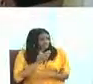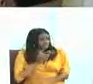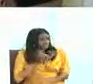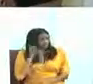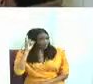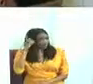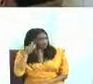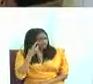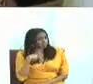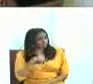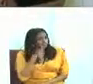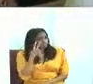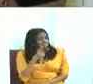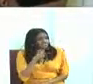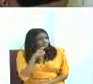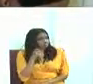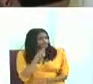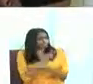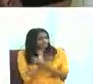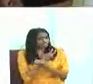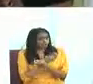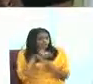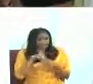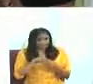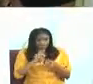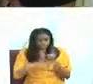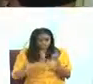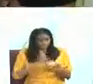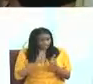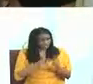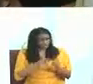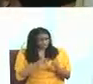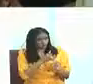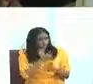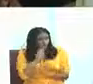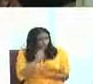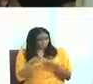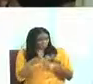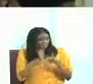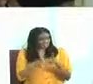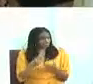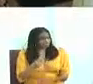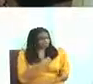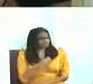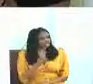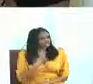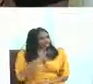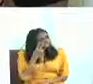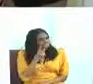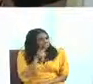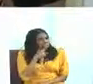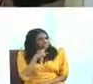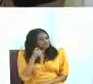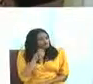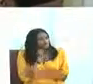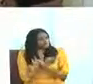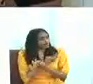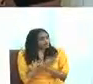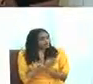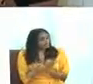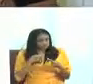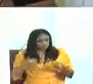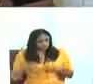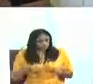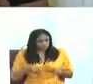see dry bones in the people that are supposed to lead us. We see dry bones as we